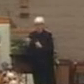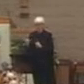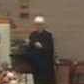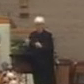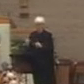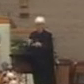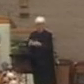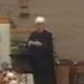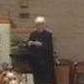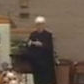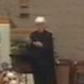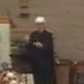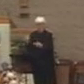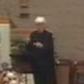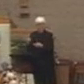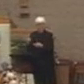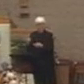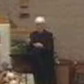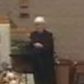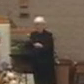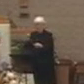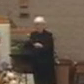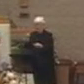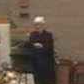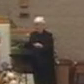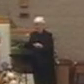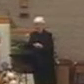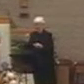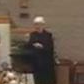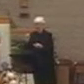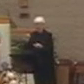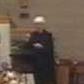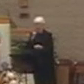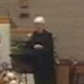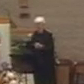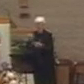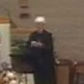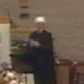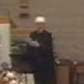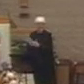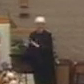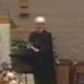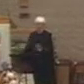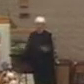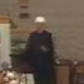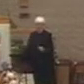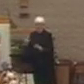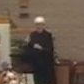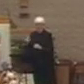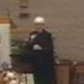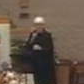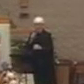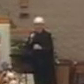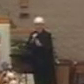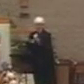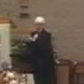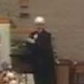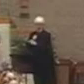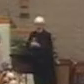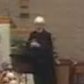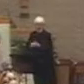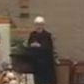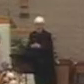And one of those six was Dave Richards, so he doesn't count, okay? Because I don't think he was ever really there,